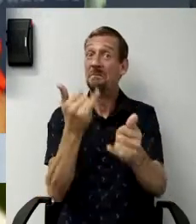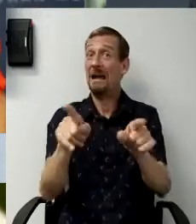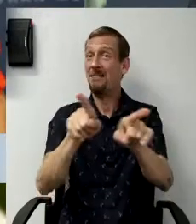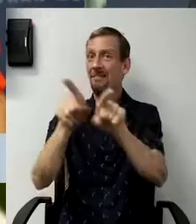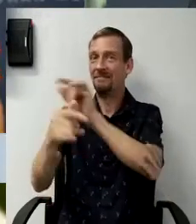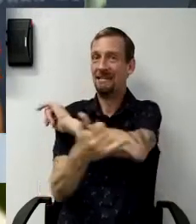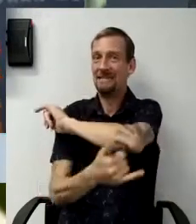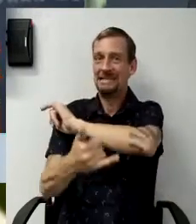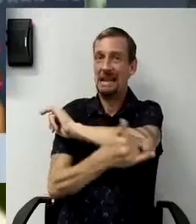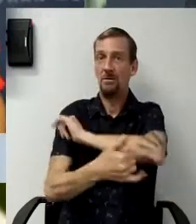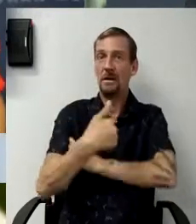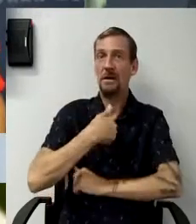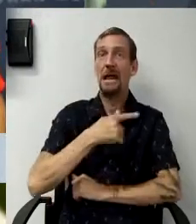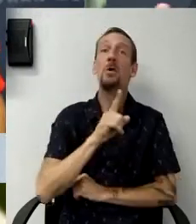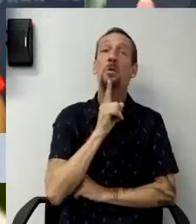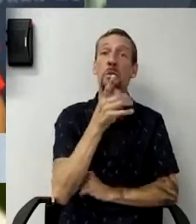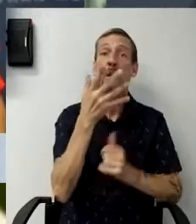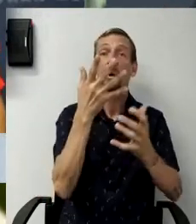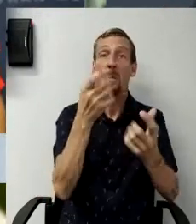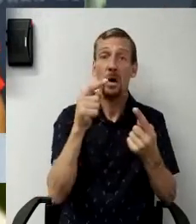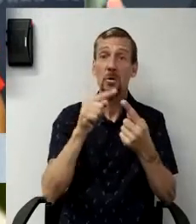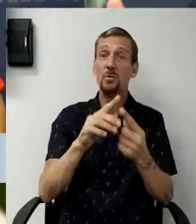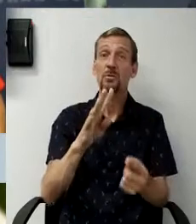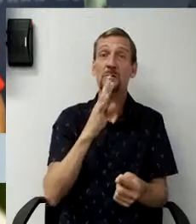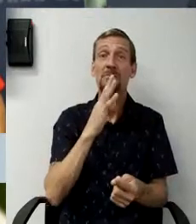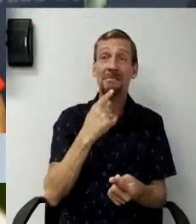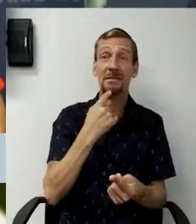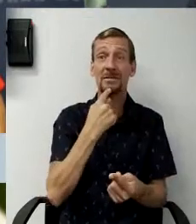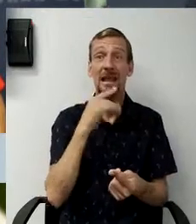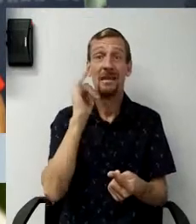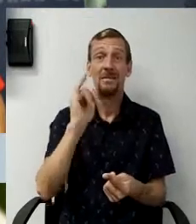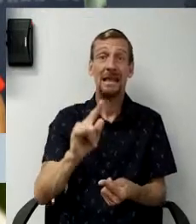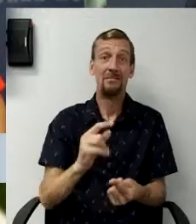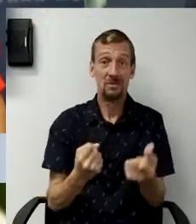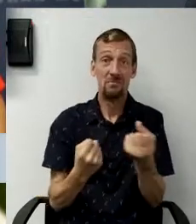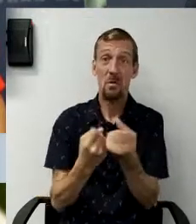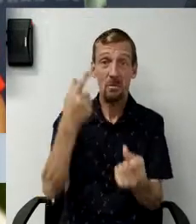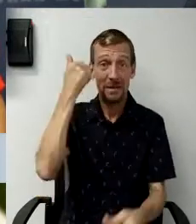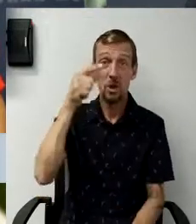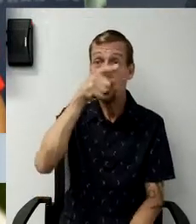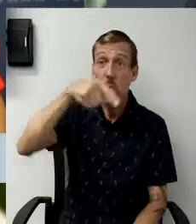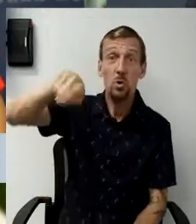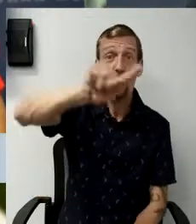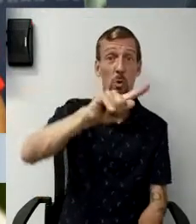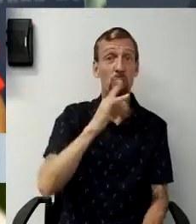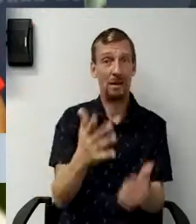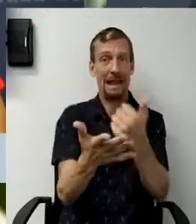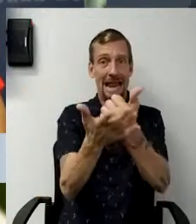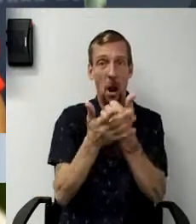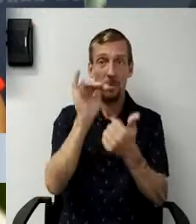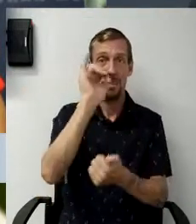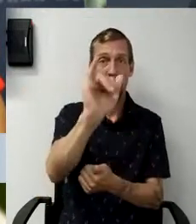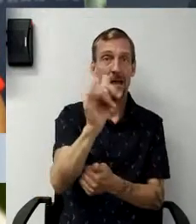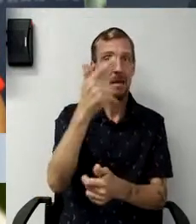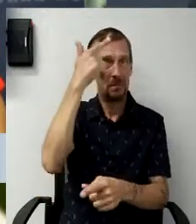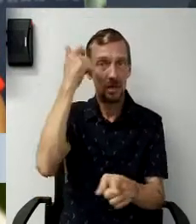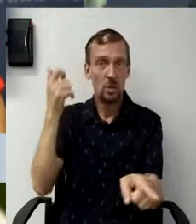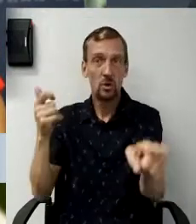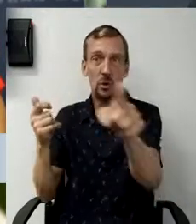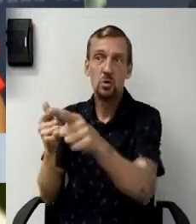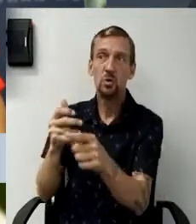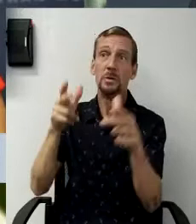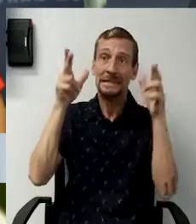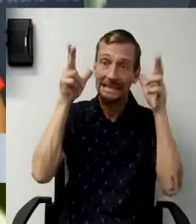like to attribute that to our citizens, our residents. Hopefully they're listening carefully,